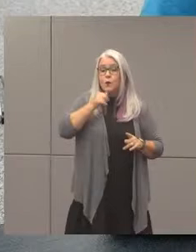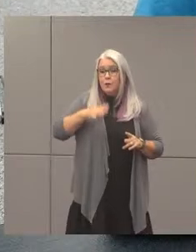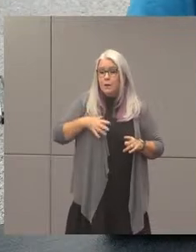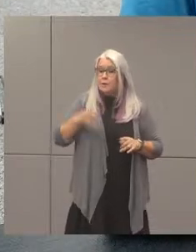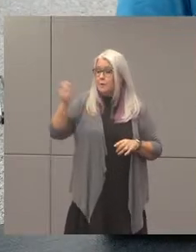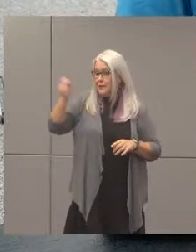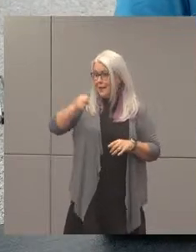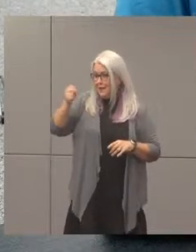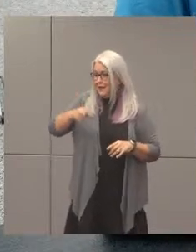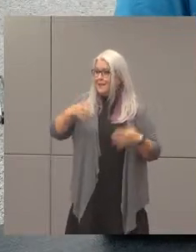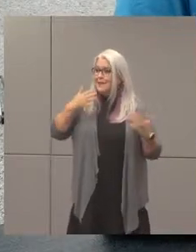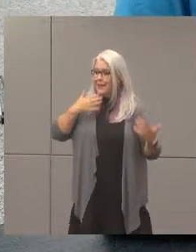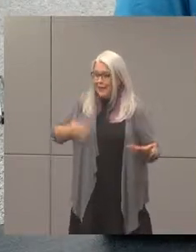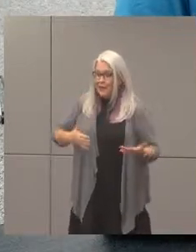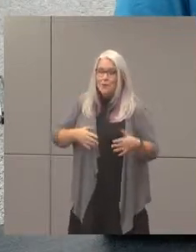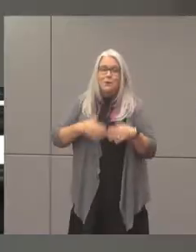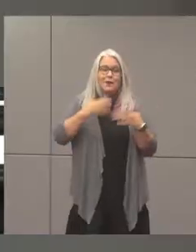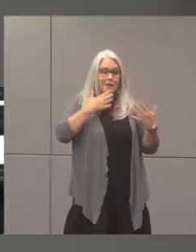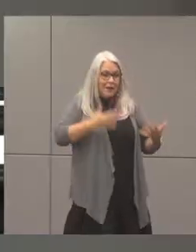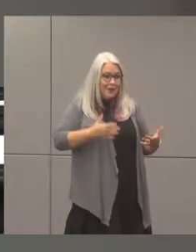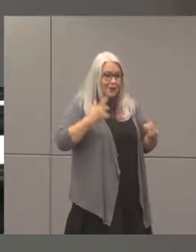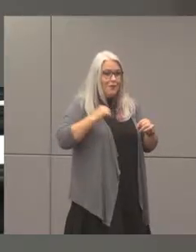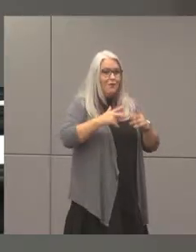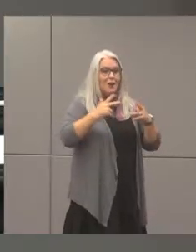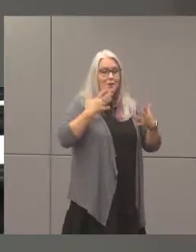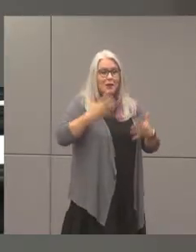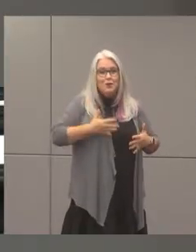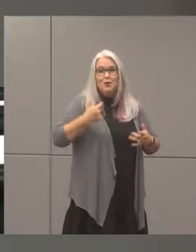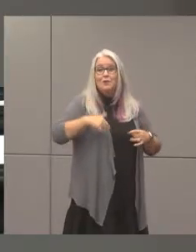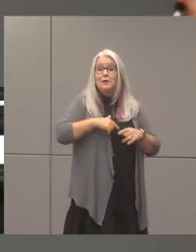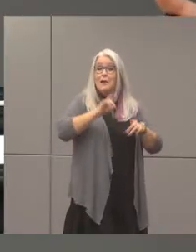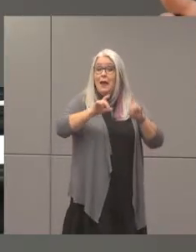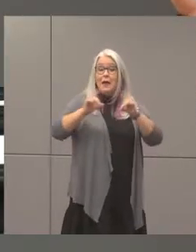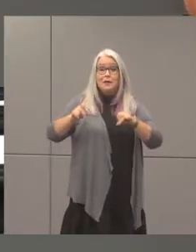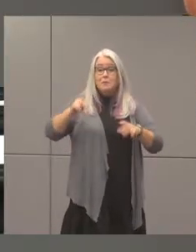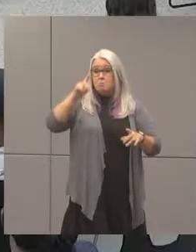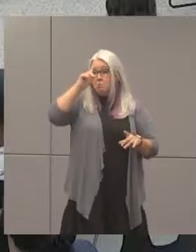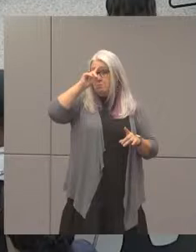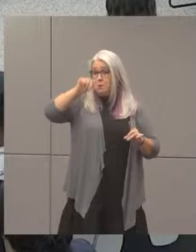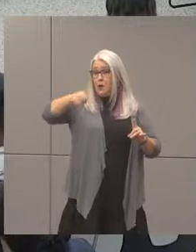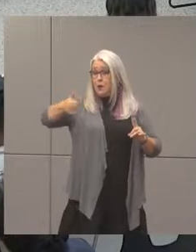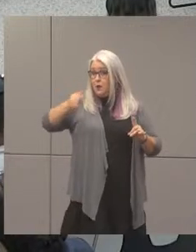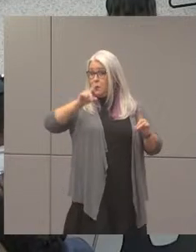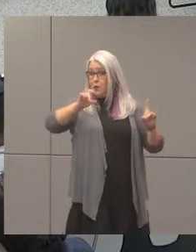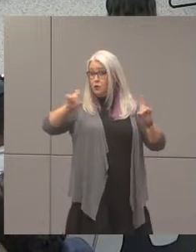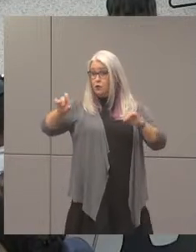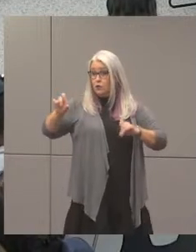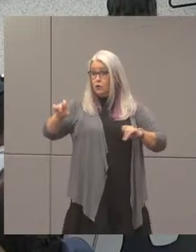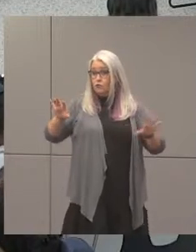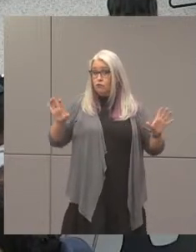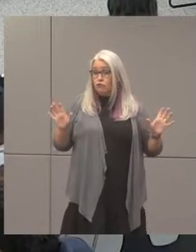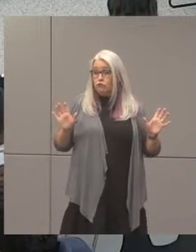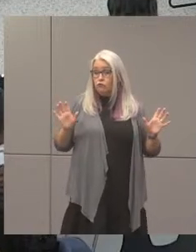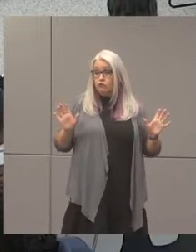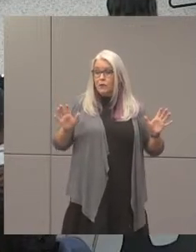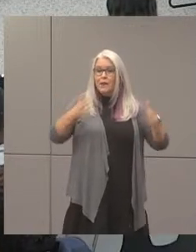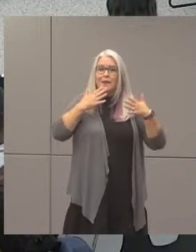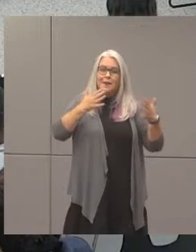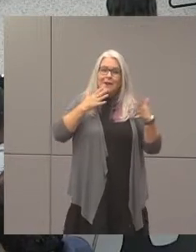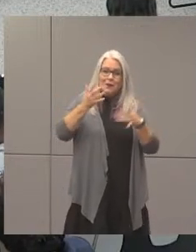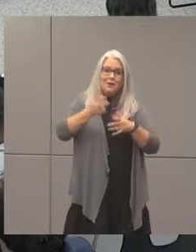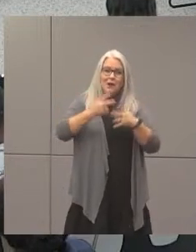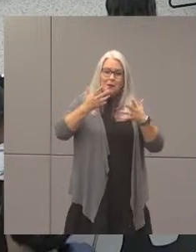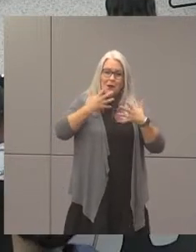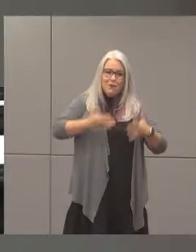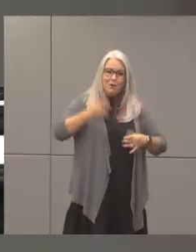yes. Perfect. Okay. Thank you very much. You've asked all the questions I have. No other questions? Thank you very much for